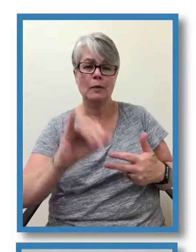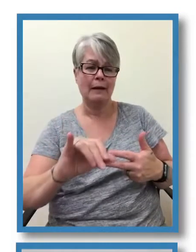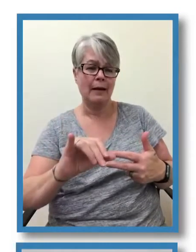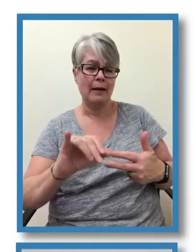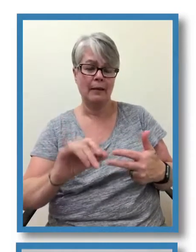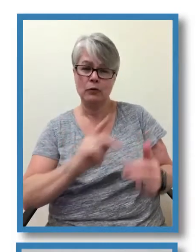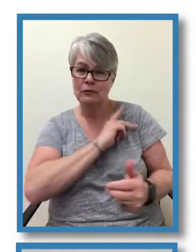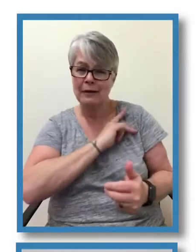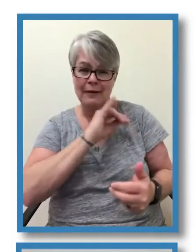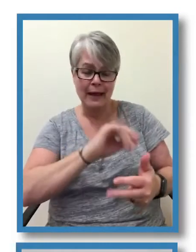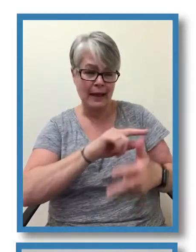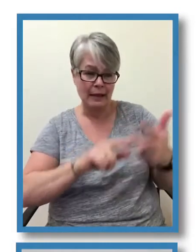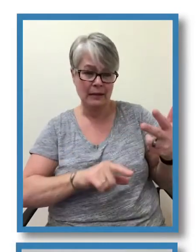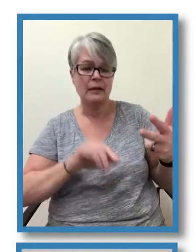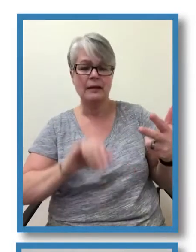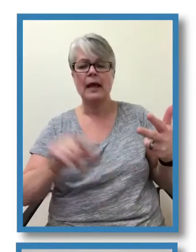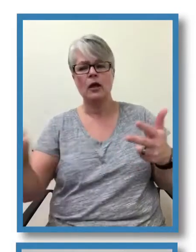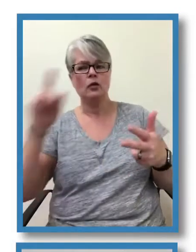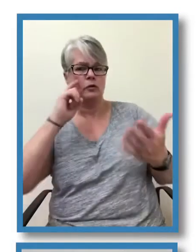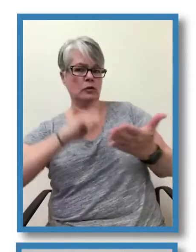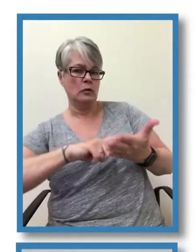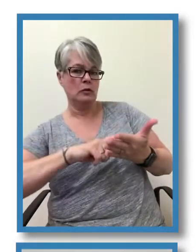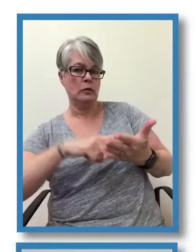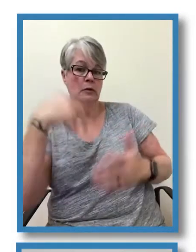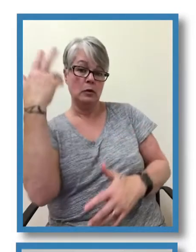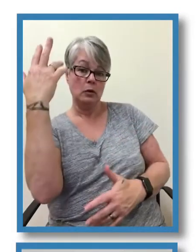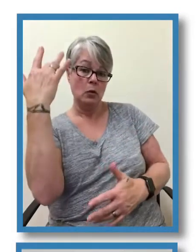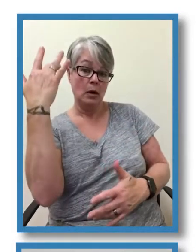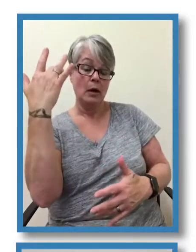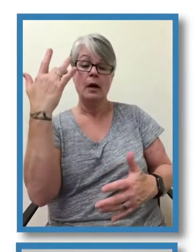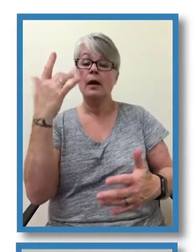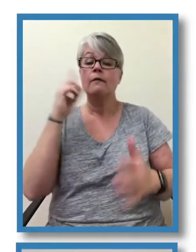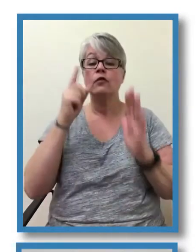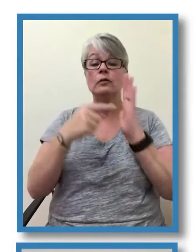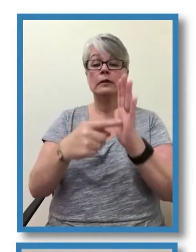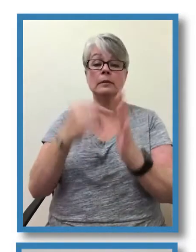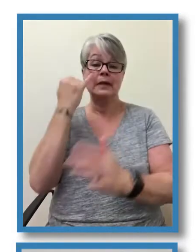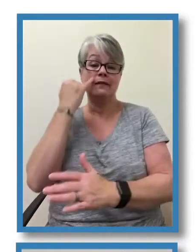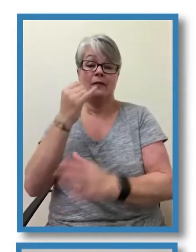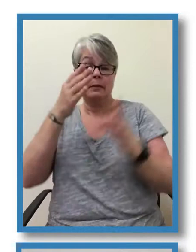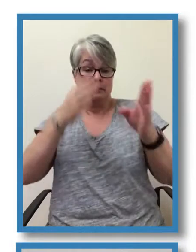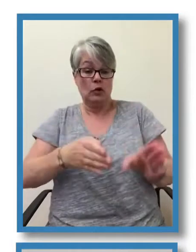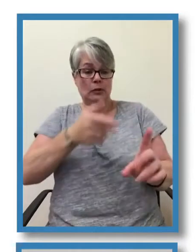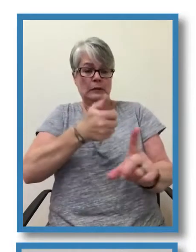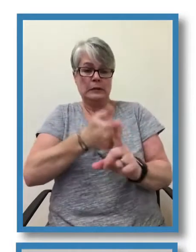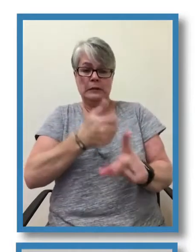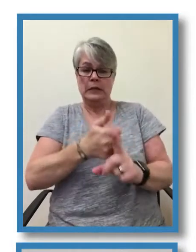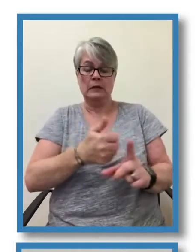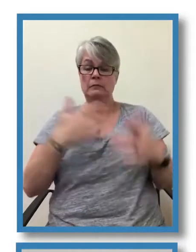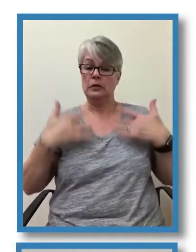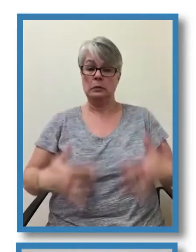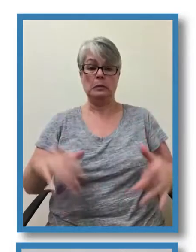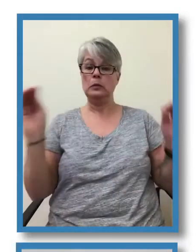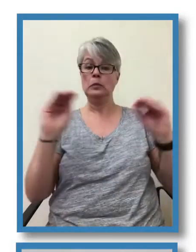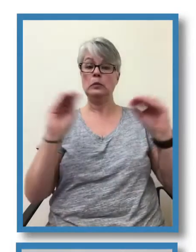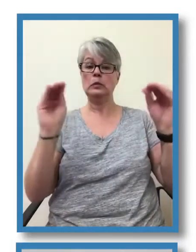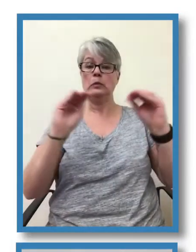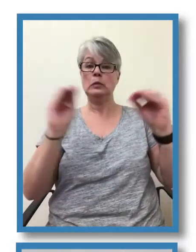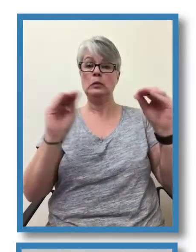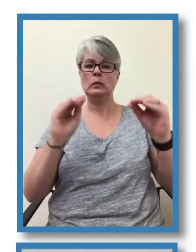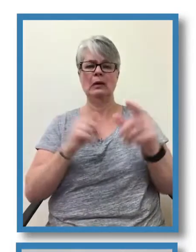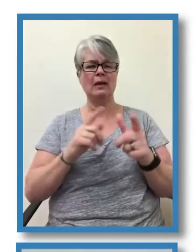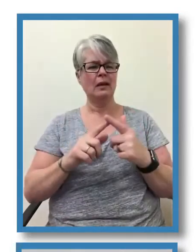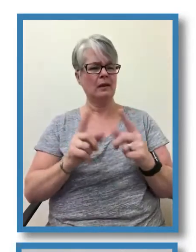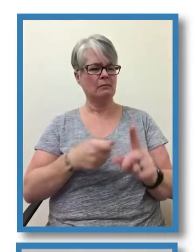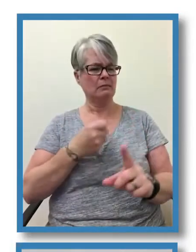forerunner to early mild cognitive impairment, early dementia. So it's something to pay attention to. Mention